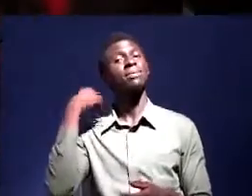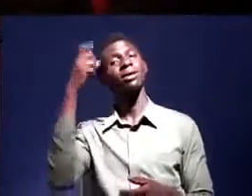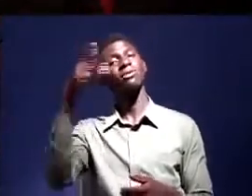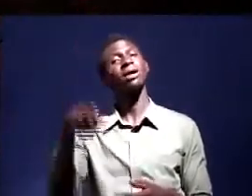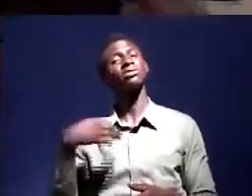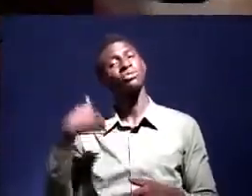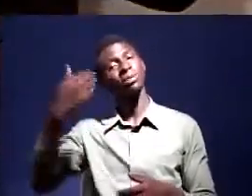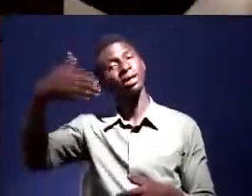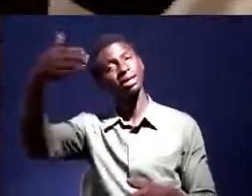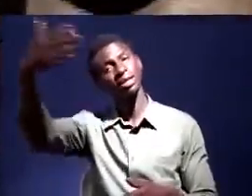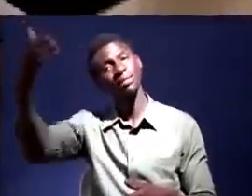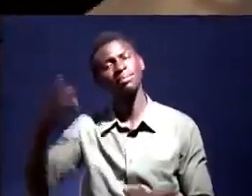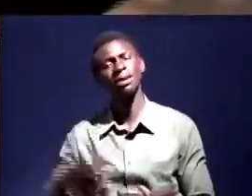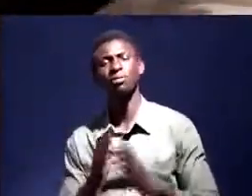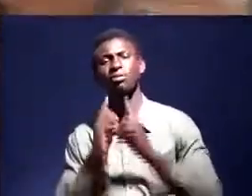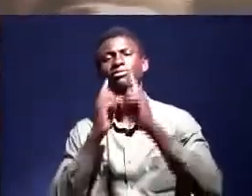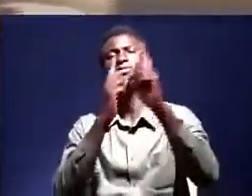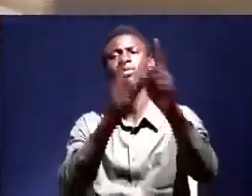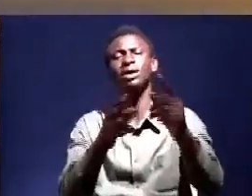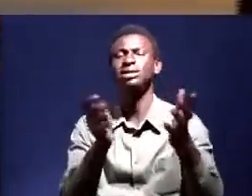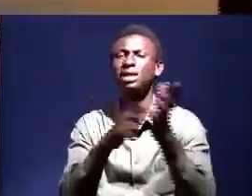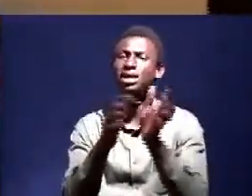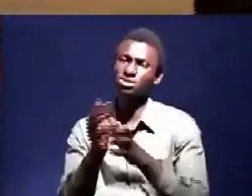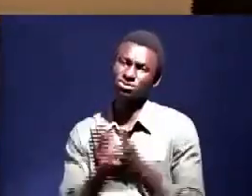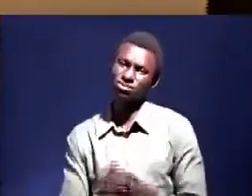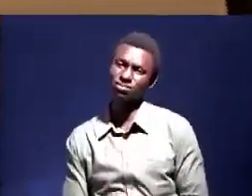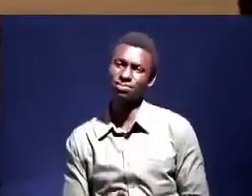The message of a dying boy